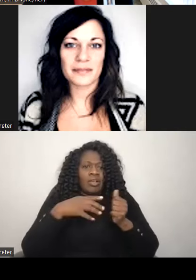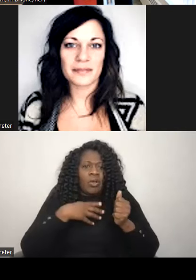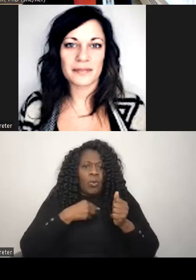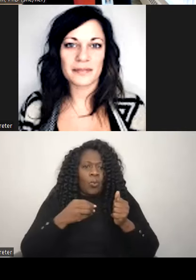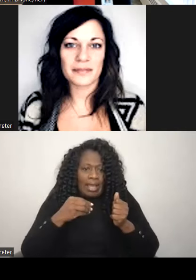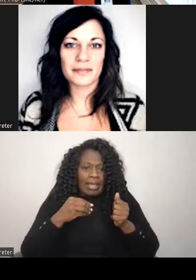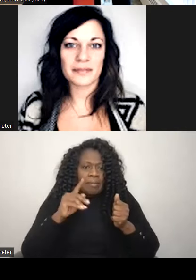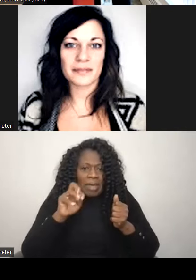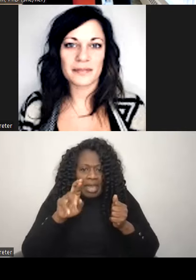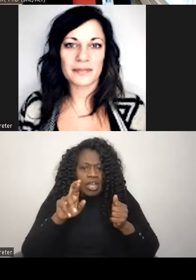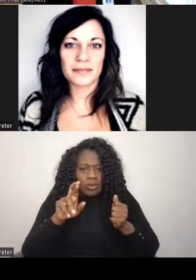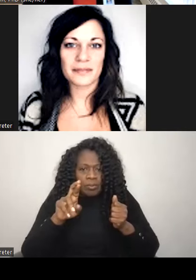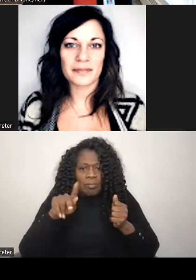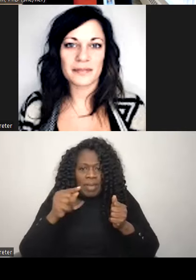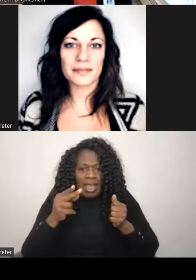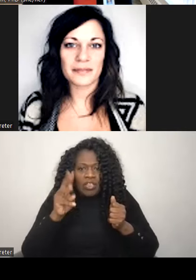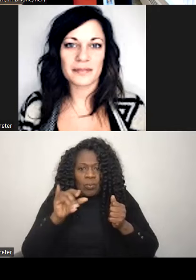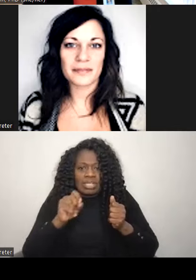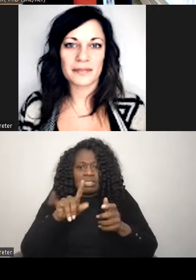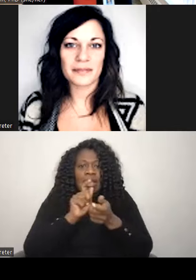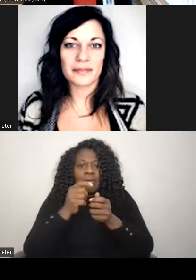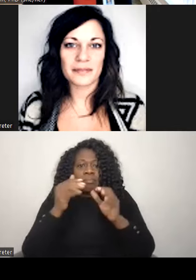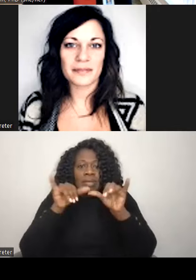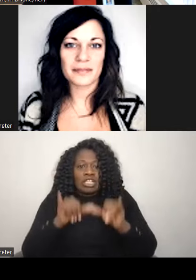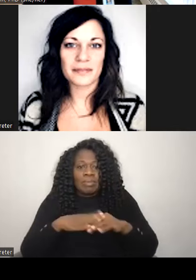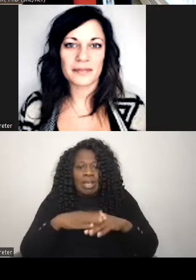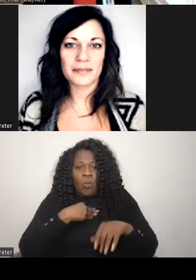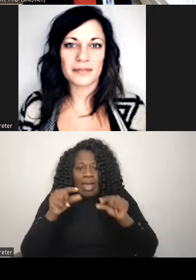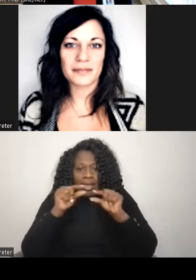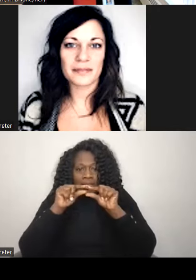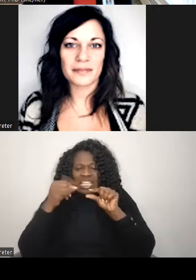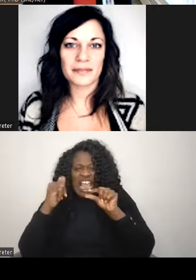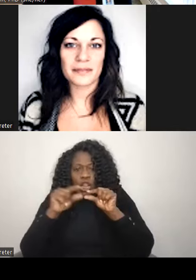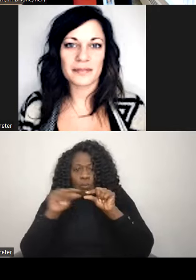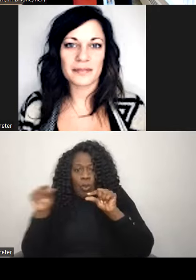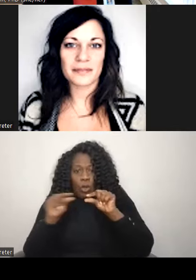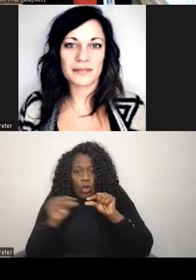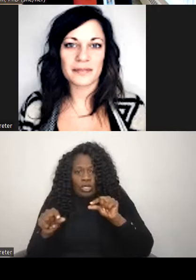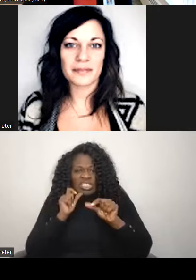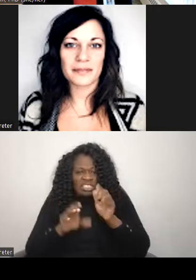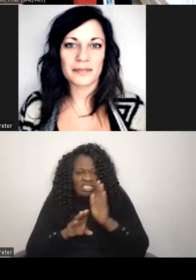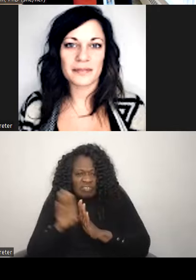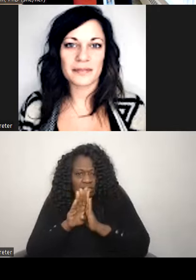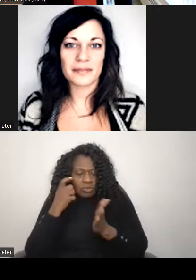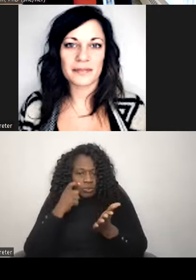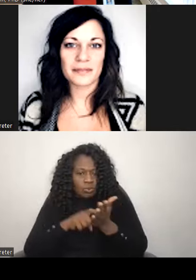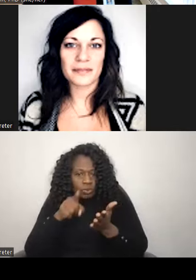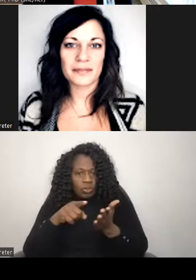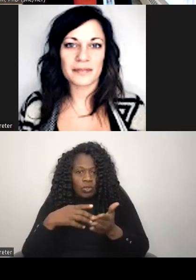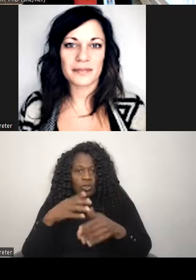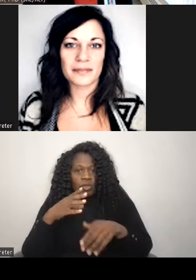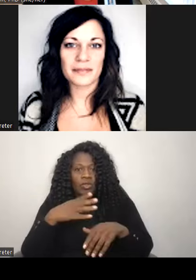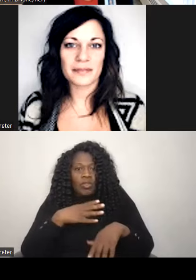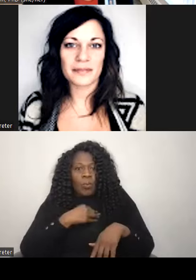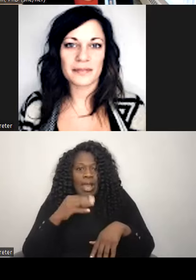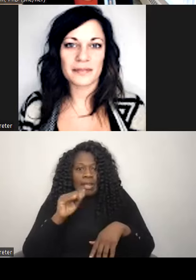pathways. And they are measured by these yellow bars in terms of their development. And what you see is that the white matter